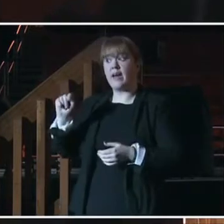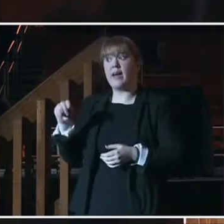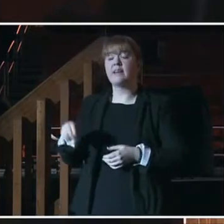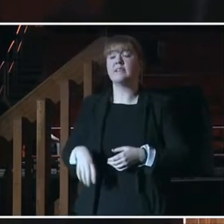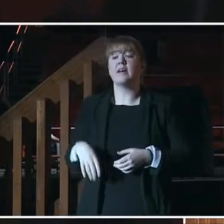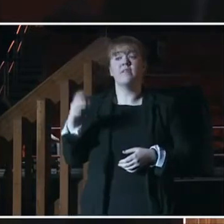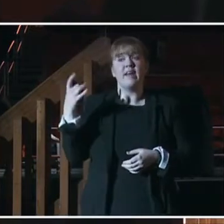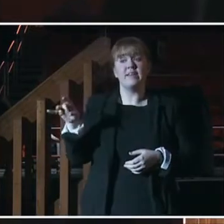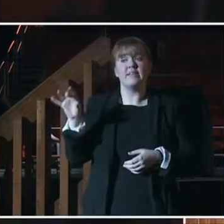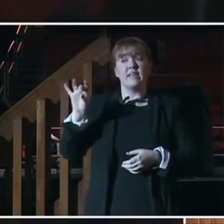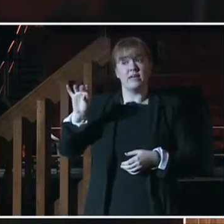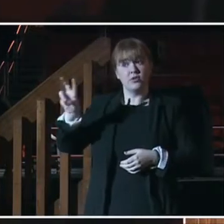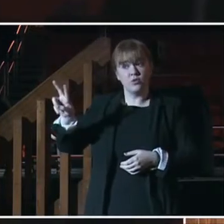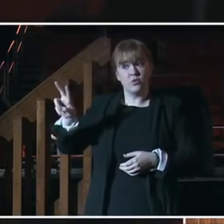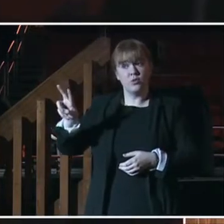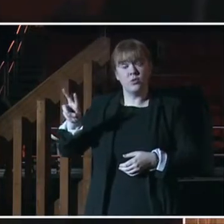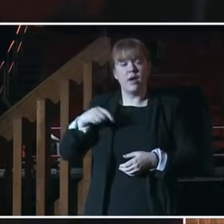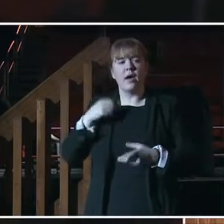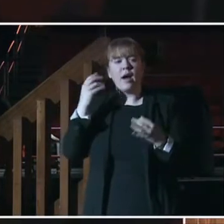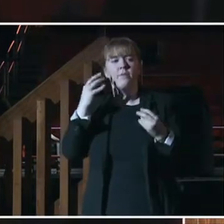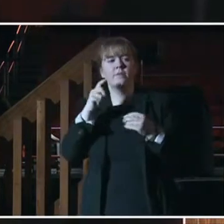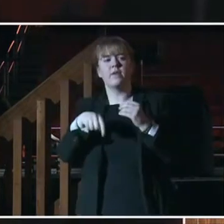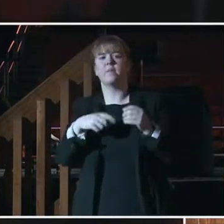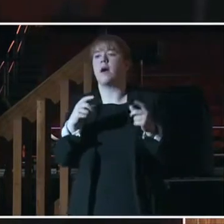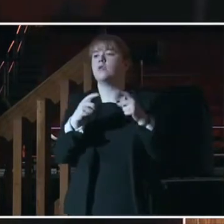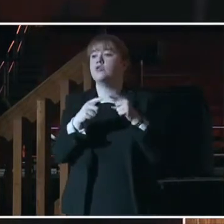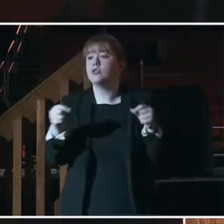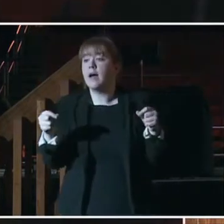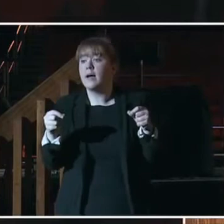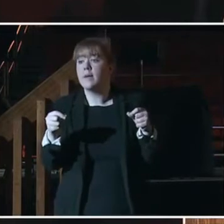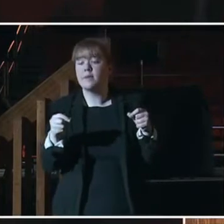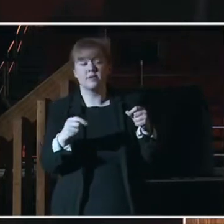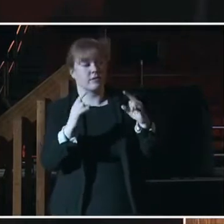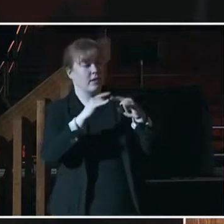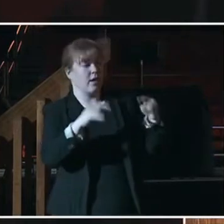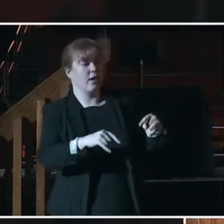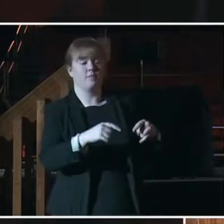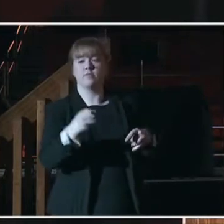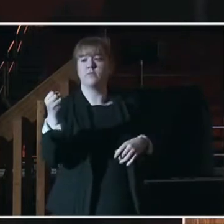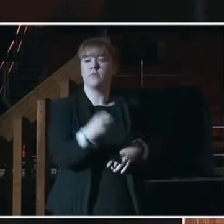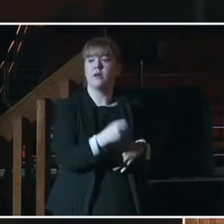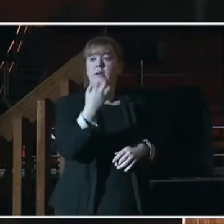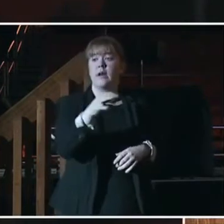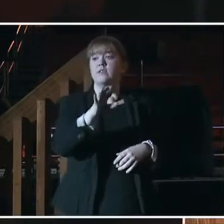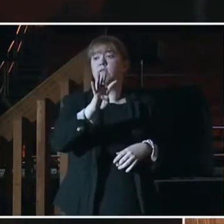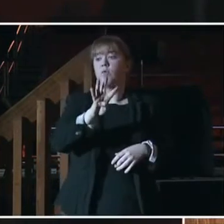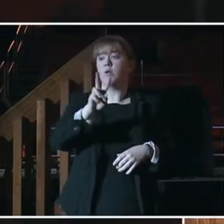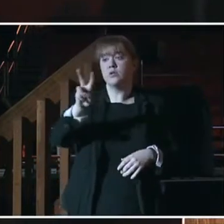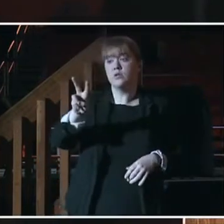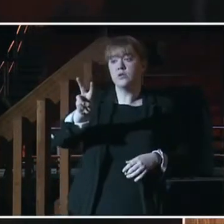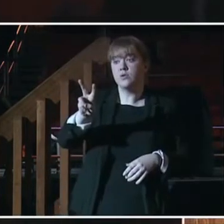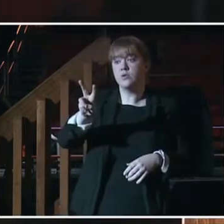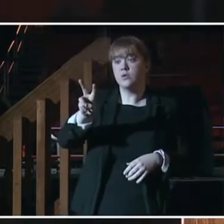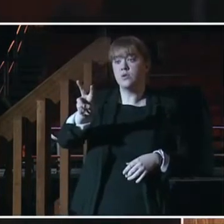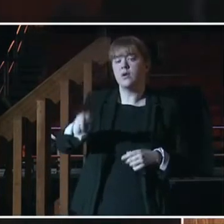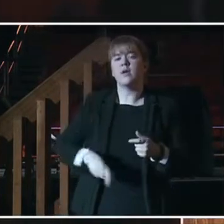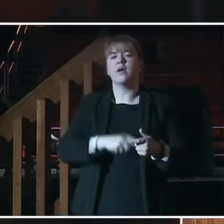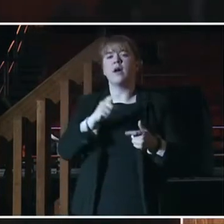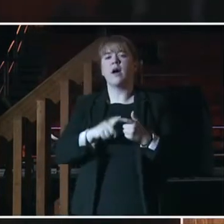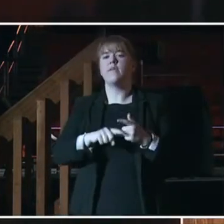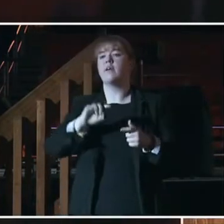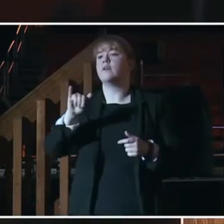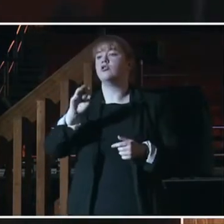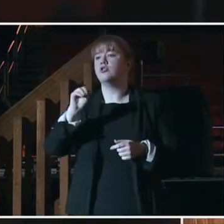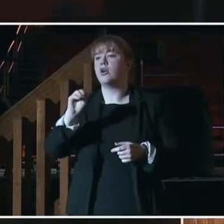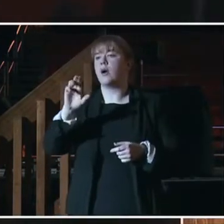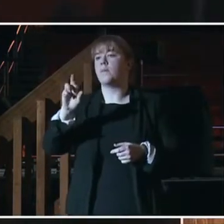1882. I'm thinking about Japanese internment in 1942. And then there's the Jim Crow